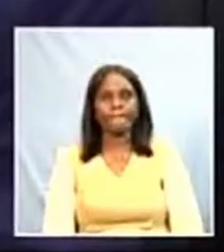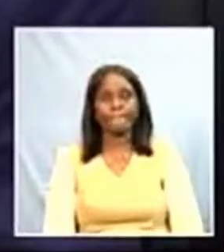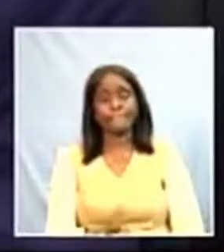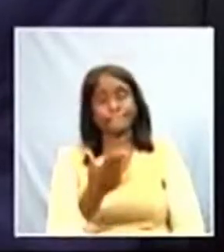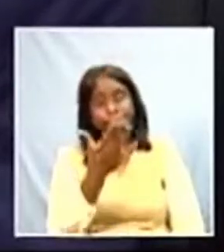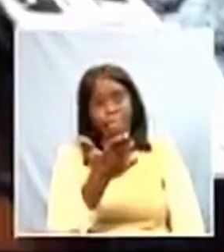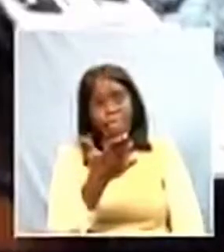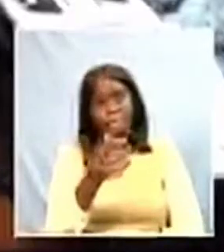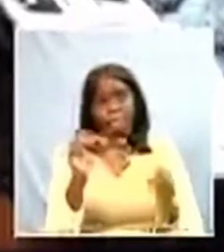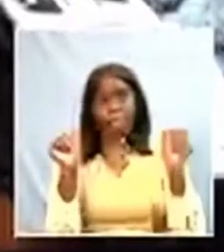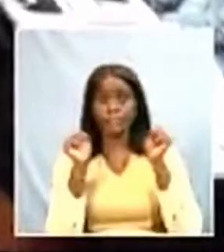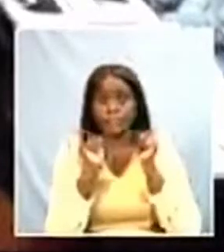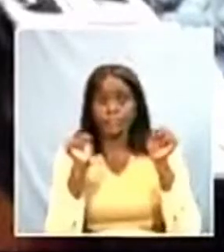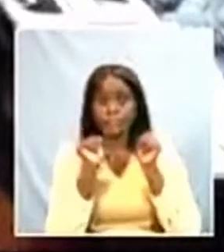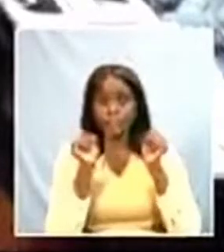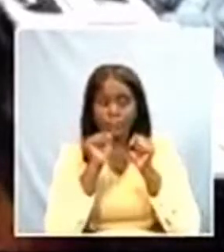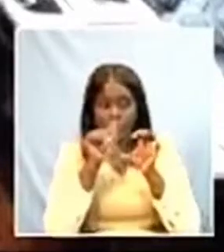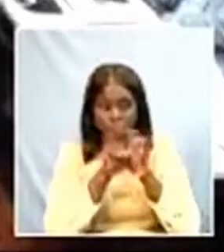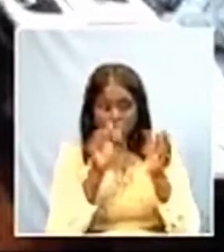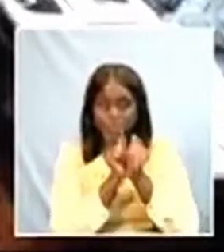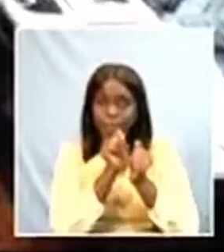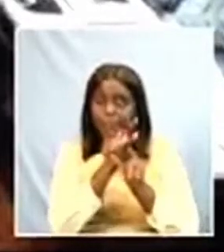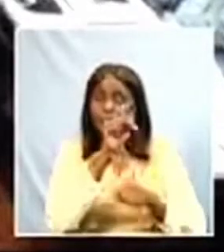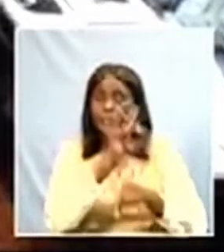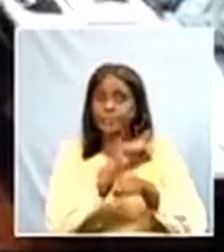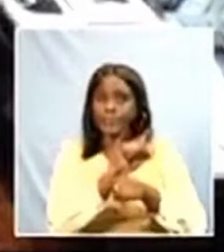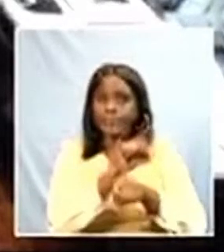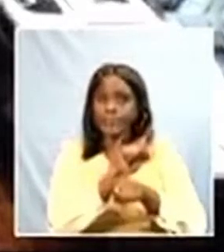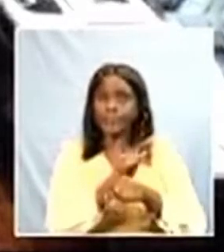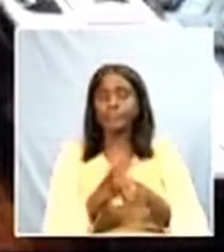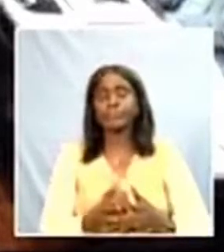Was the fridge part of the contract?